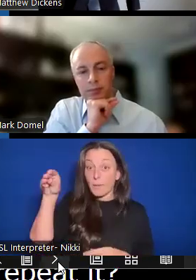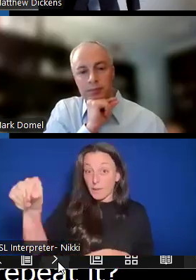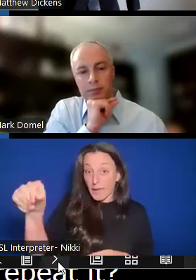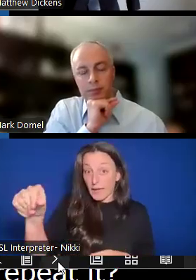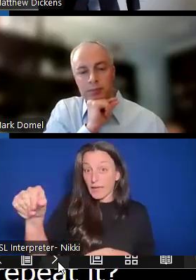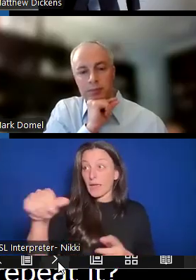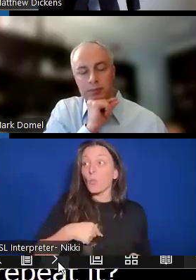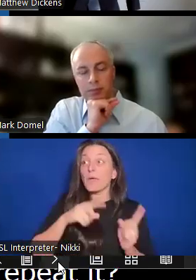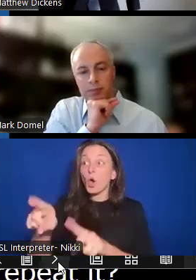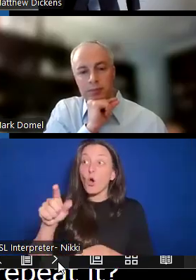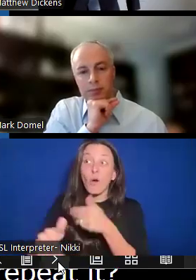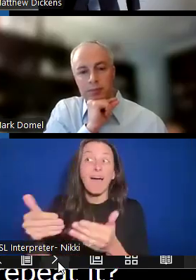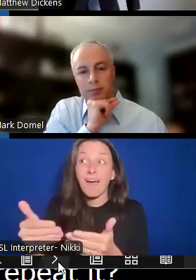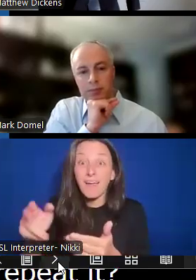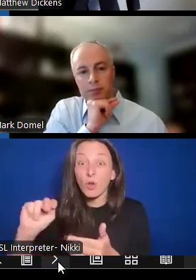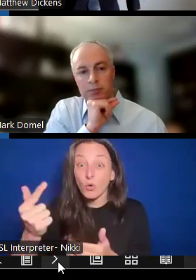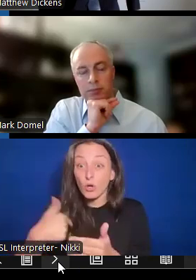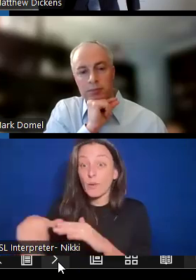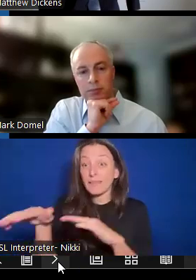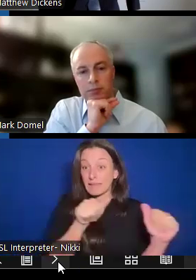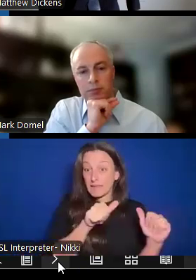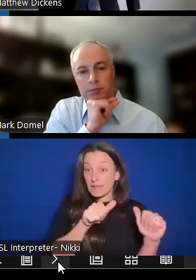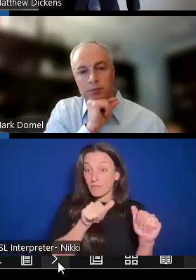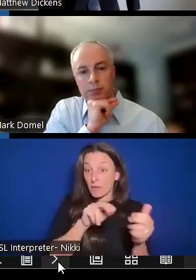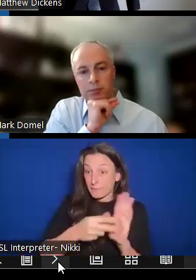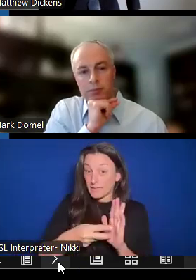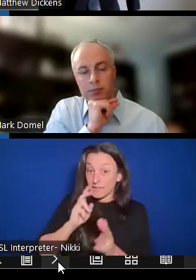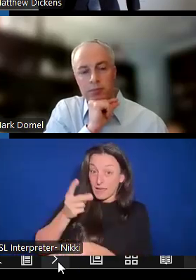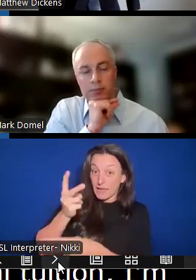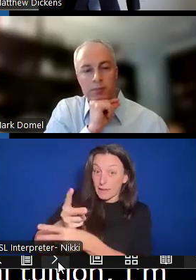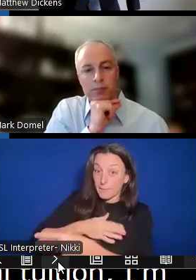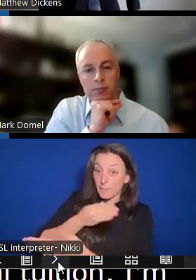private school does not work out? So I think I can answer that.